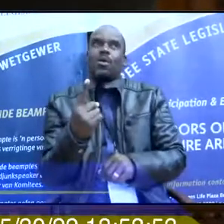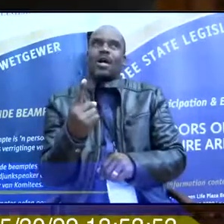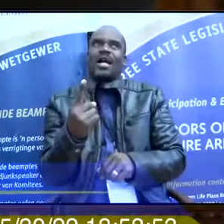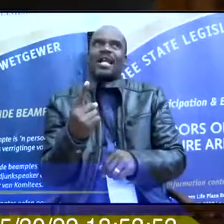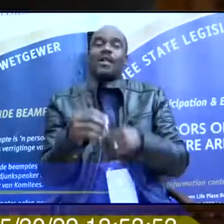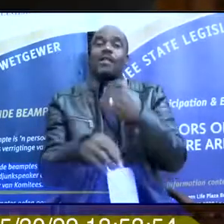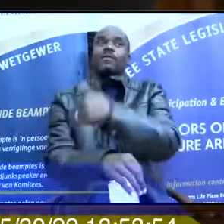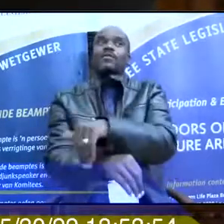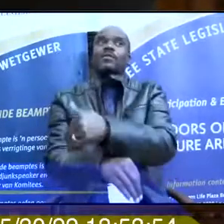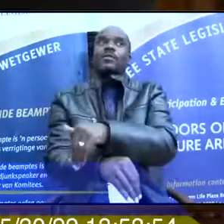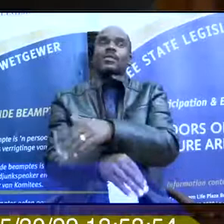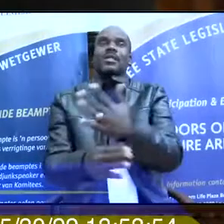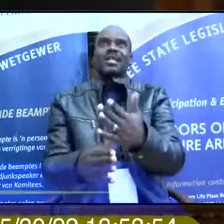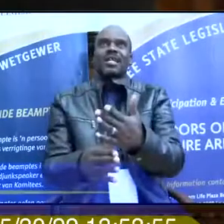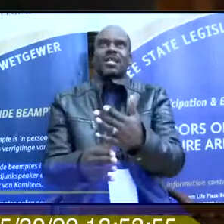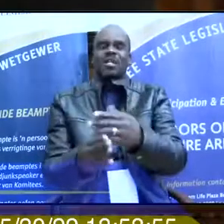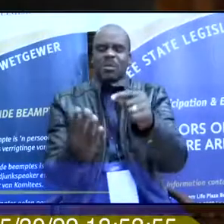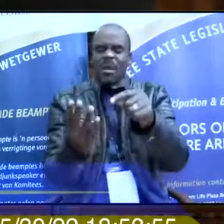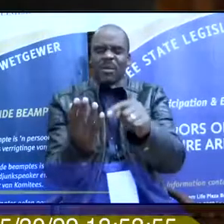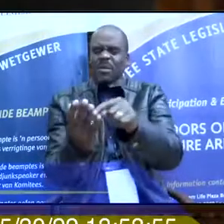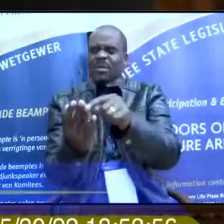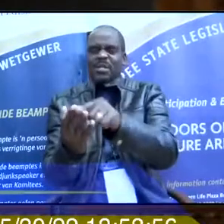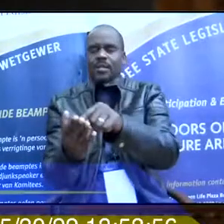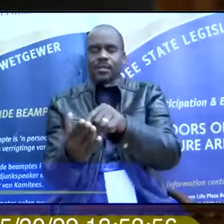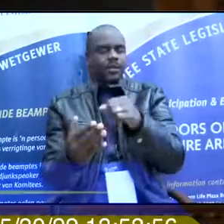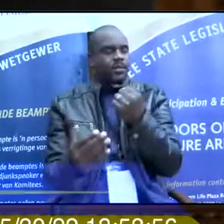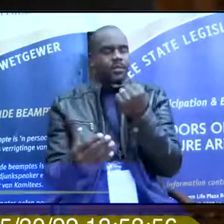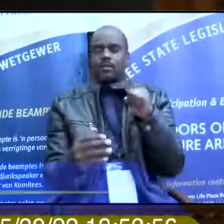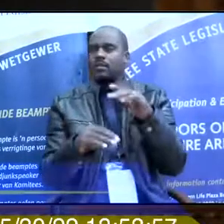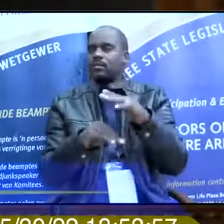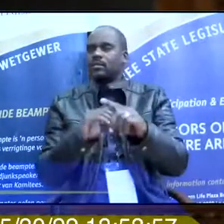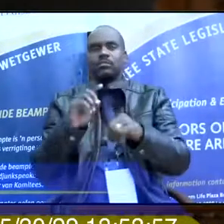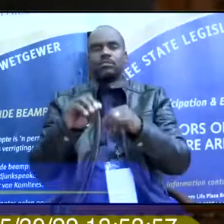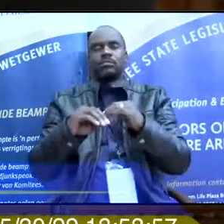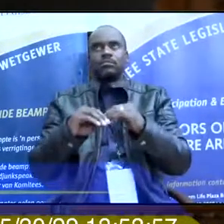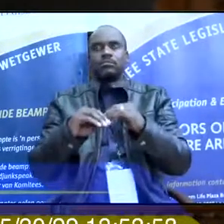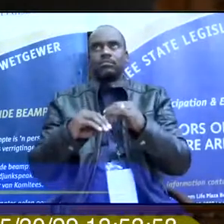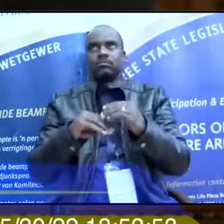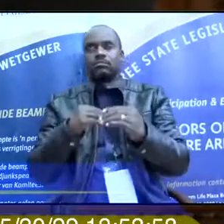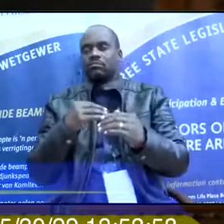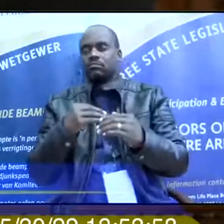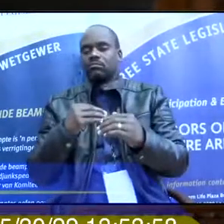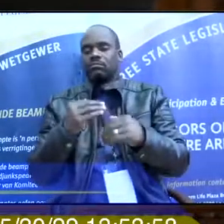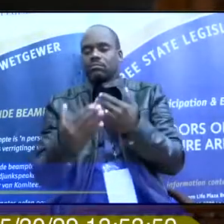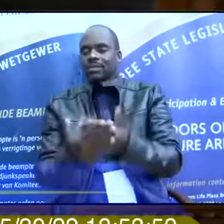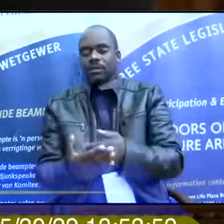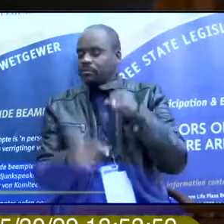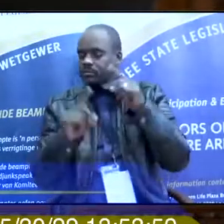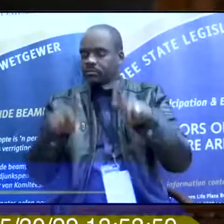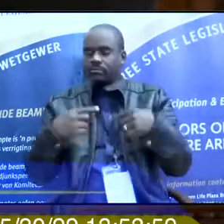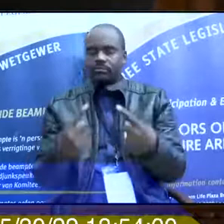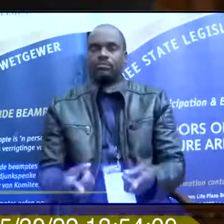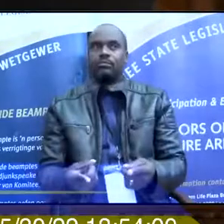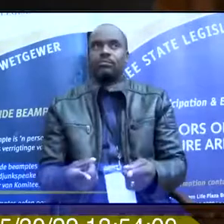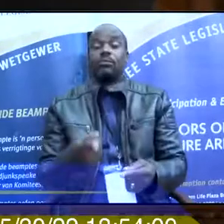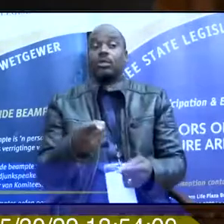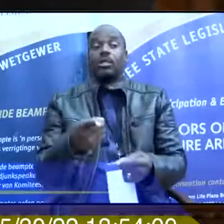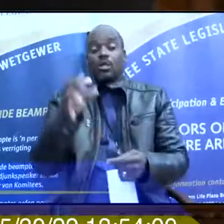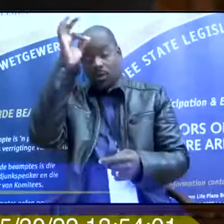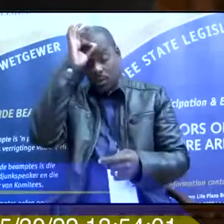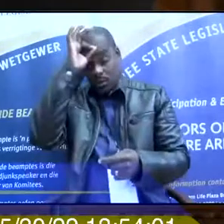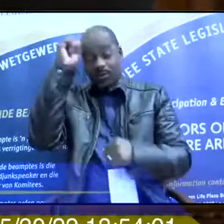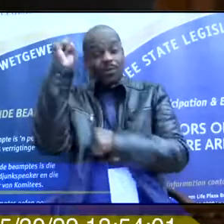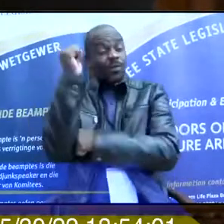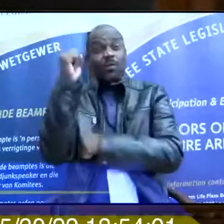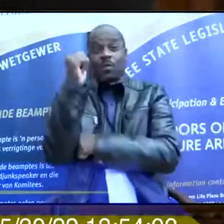to do the calculations our police officers lives is in danger in everything our just